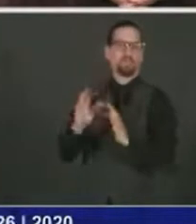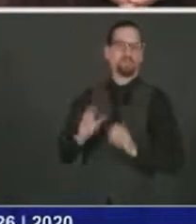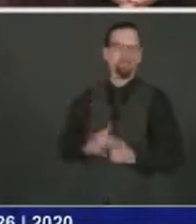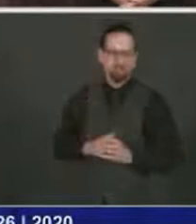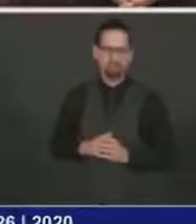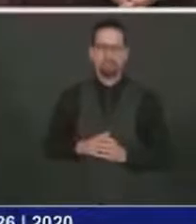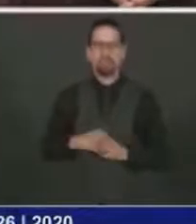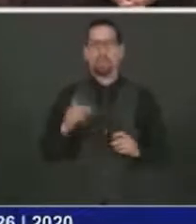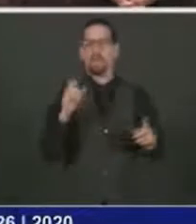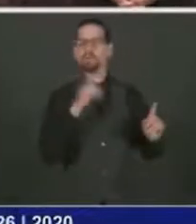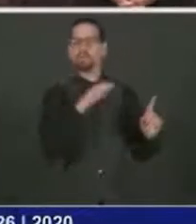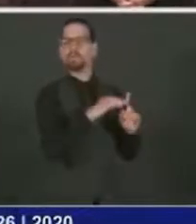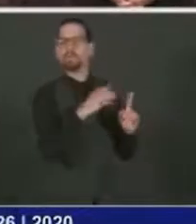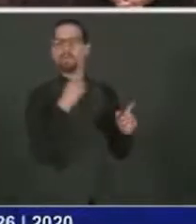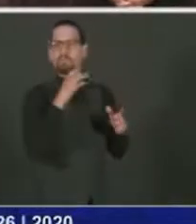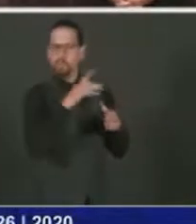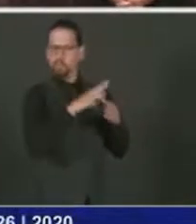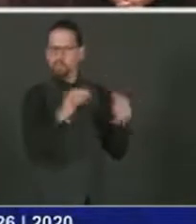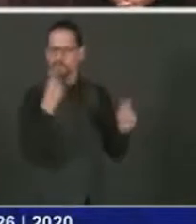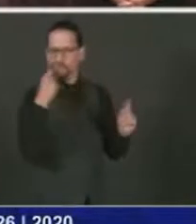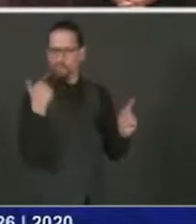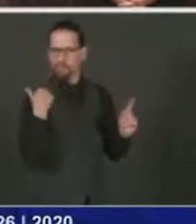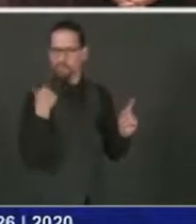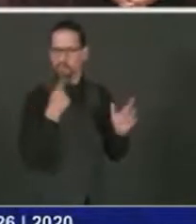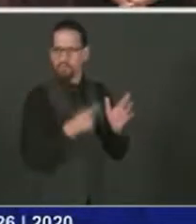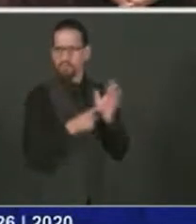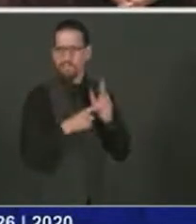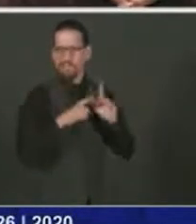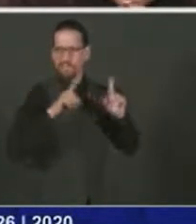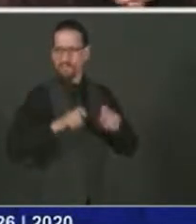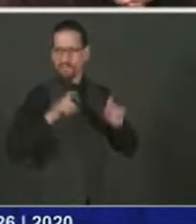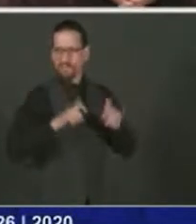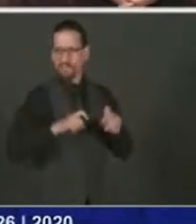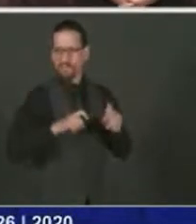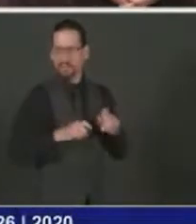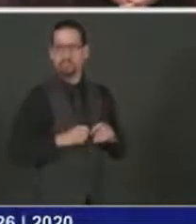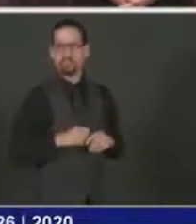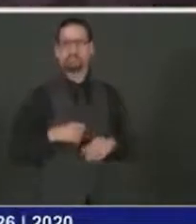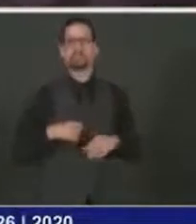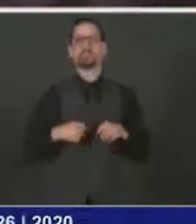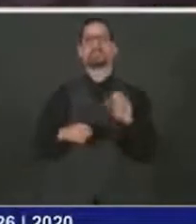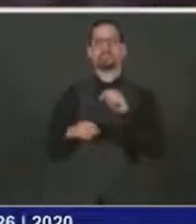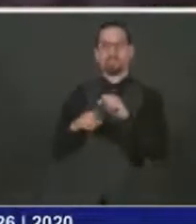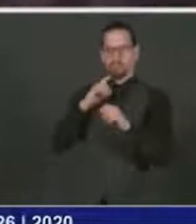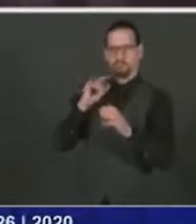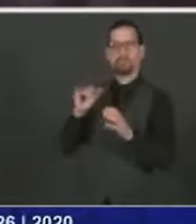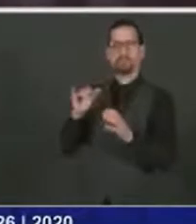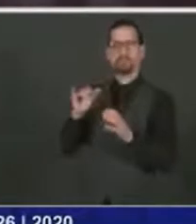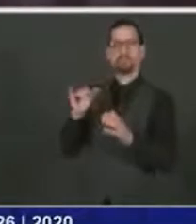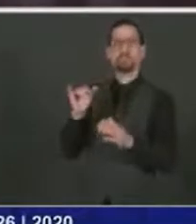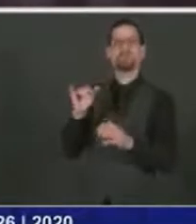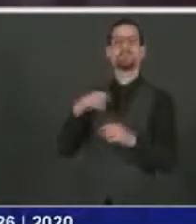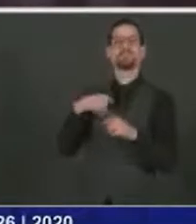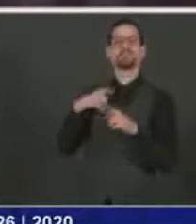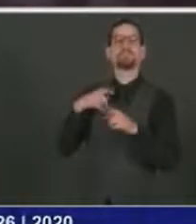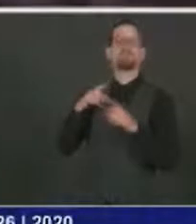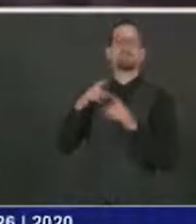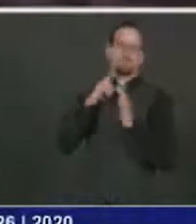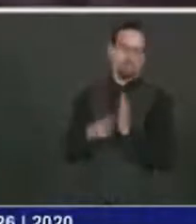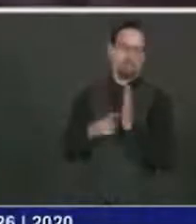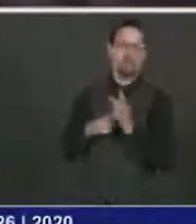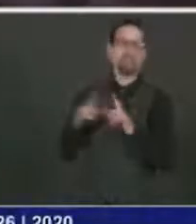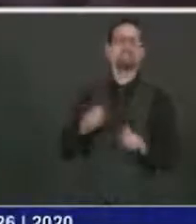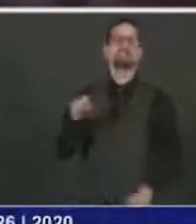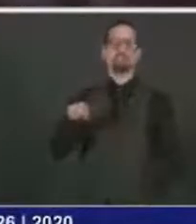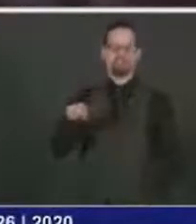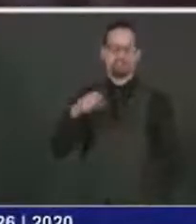mandatory testing. Is that still something you're considering? Yes, yeah, that's exactly what we're considering. And what we're trying to figure out, I'll just be very honest, what we're